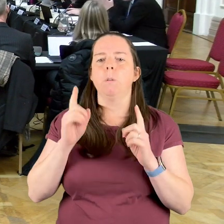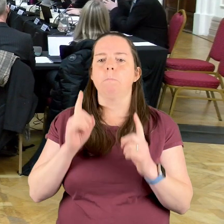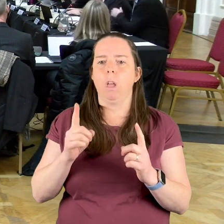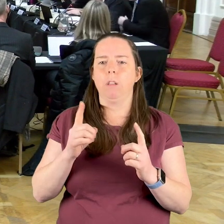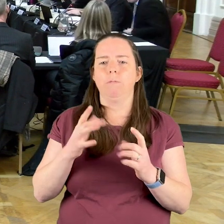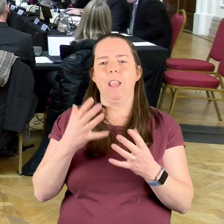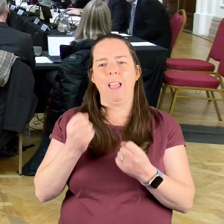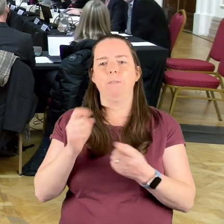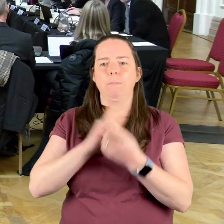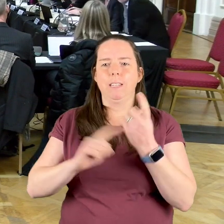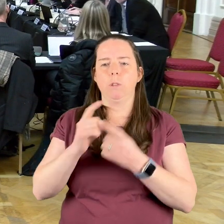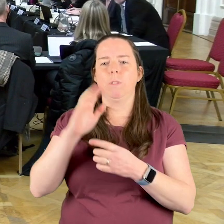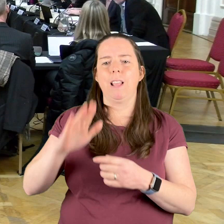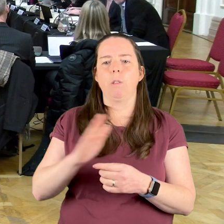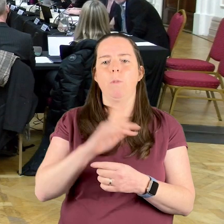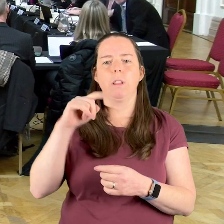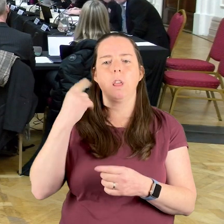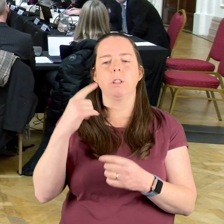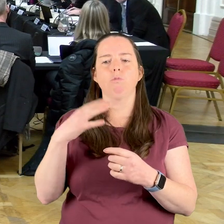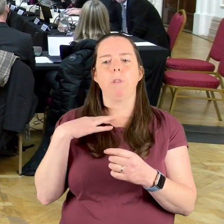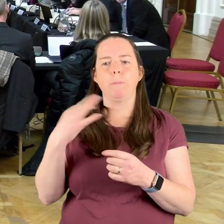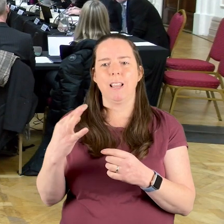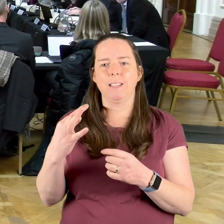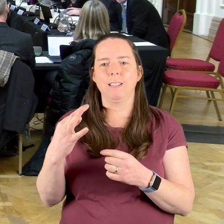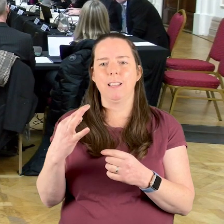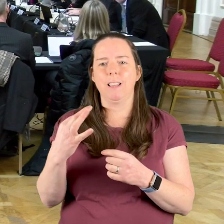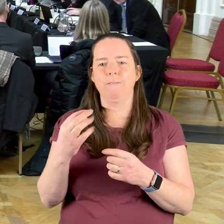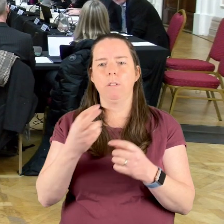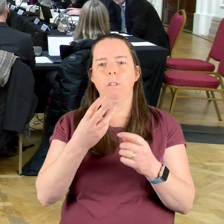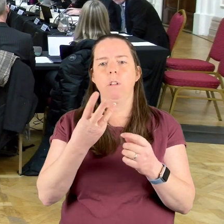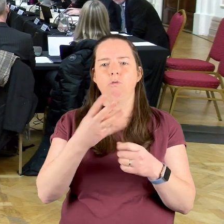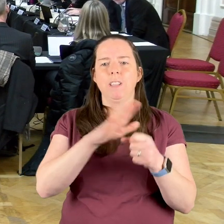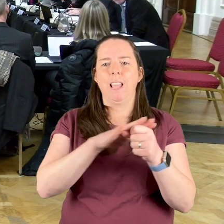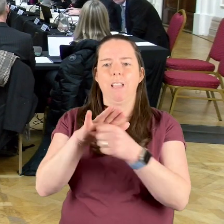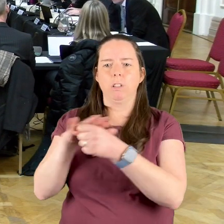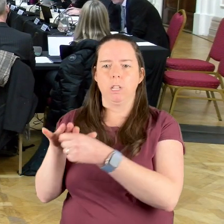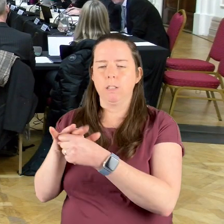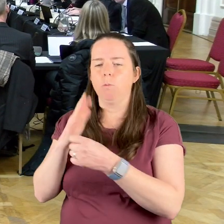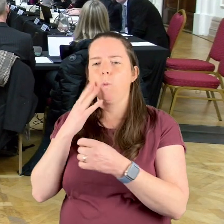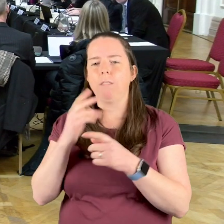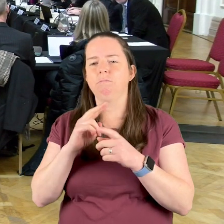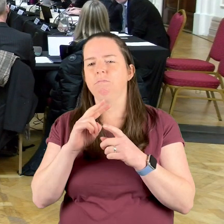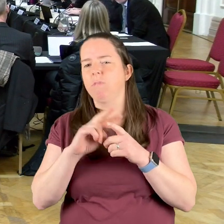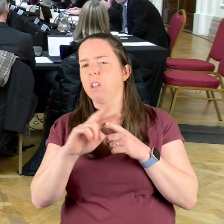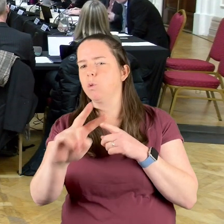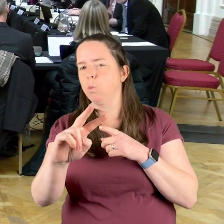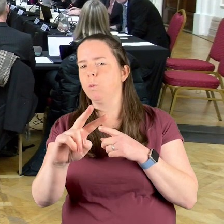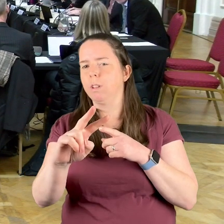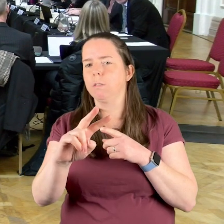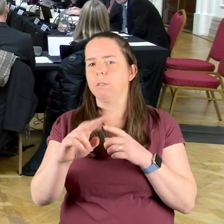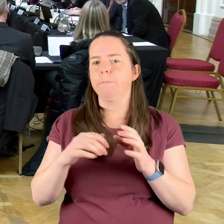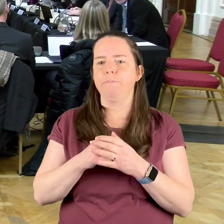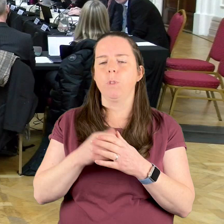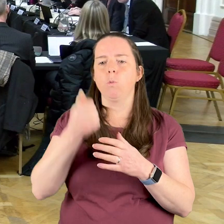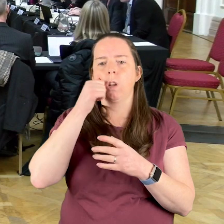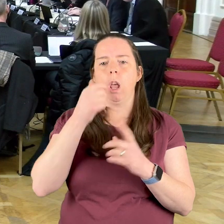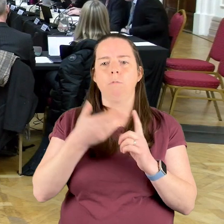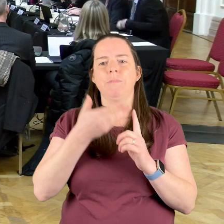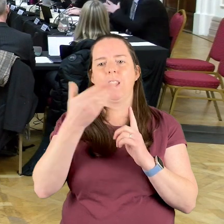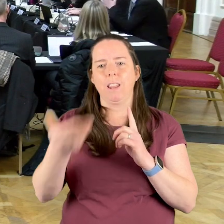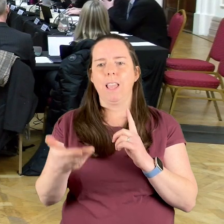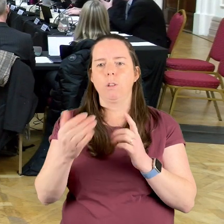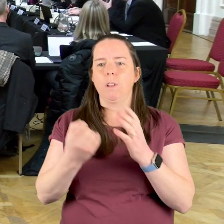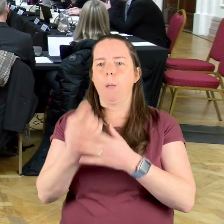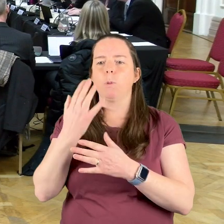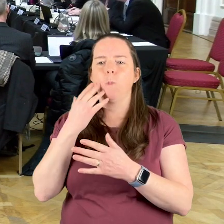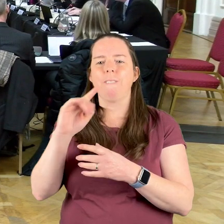prepare for this. But I do have meetings with South West London representatives in all three areas in the next 2 weeks.